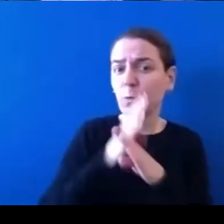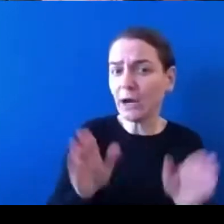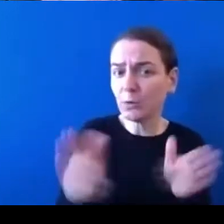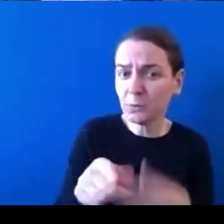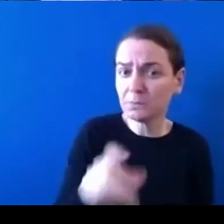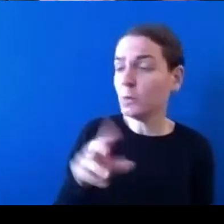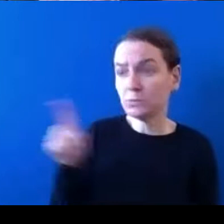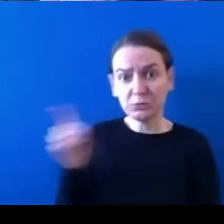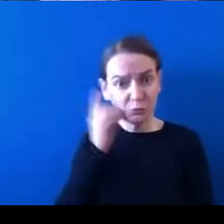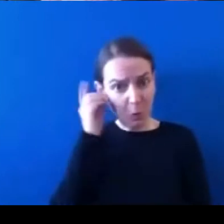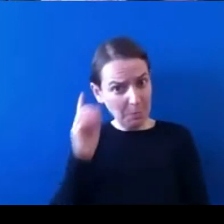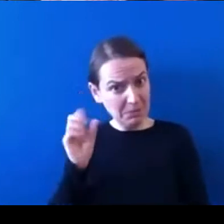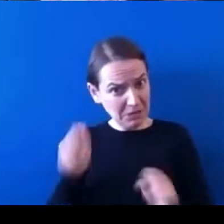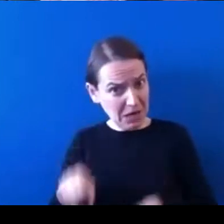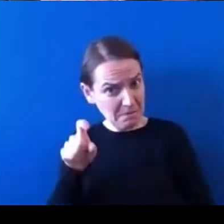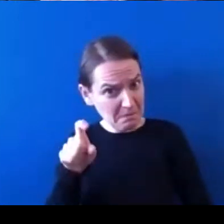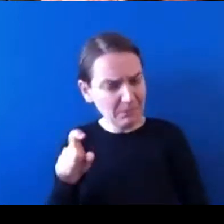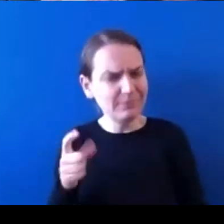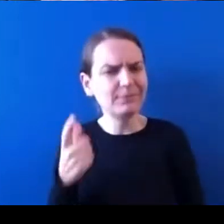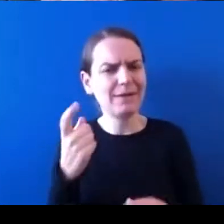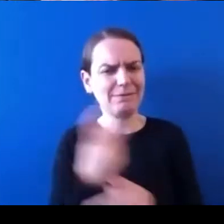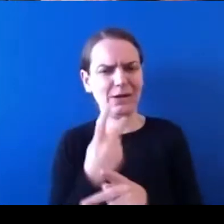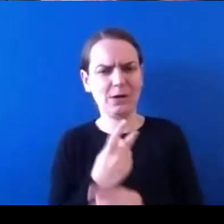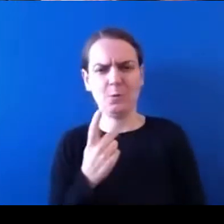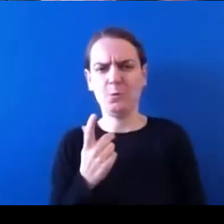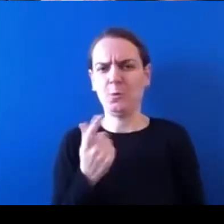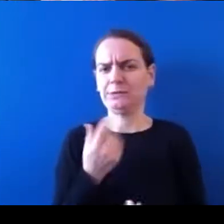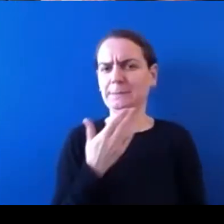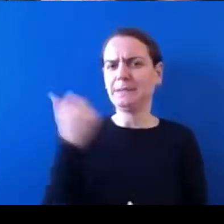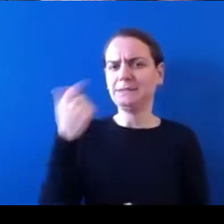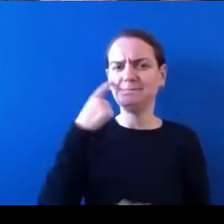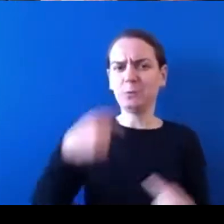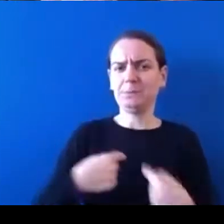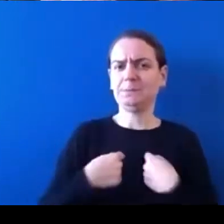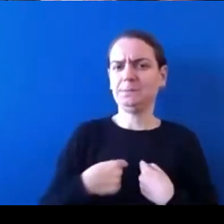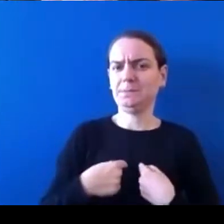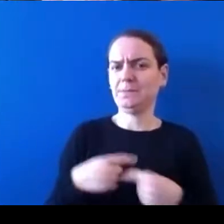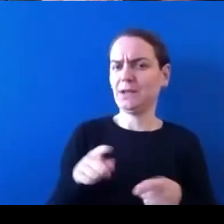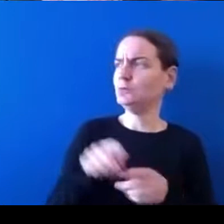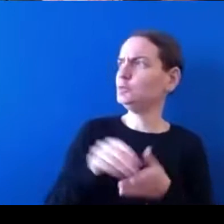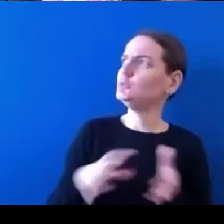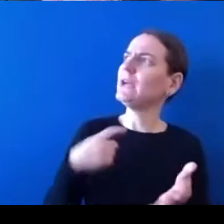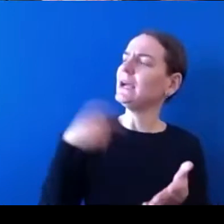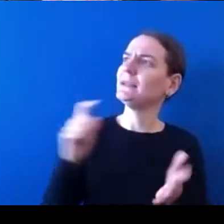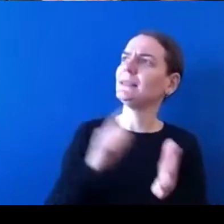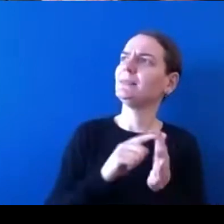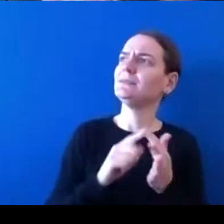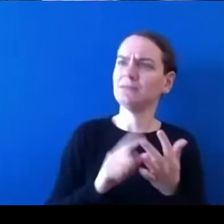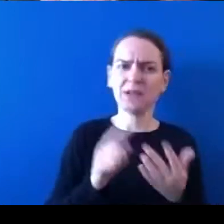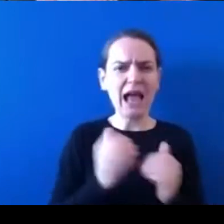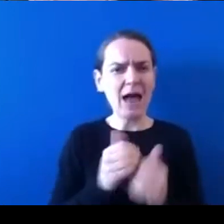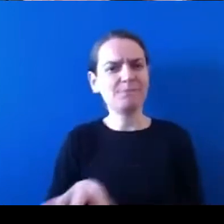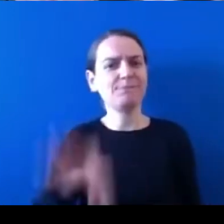did. But she could go to other dorms where a little more noisier if she wanted to take a break from her